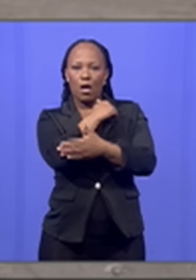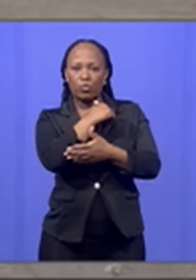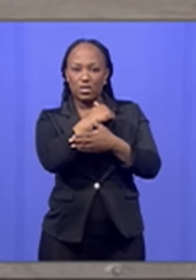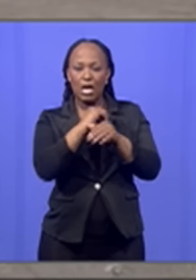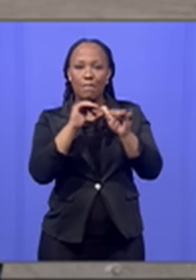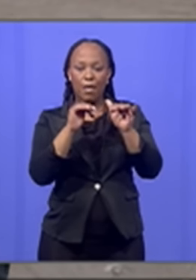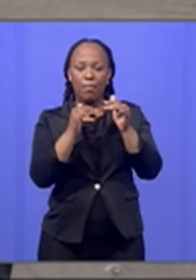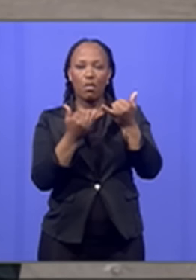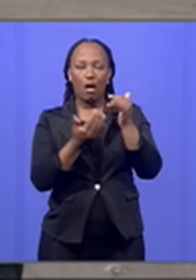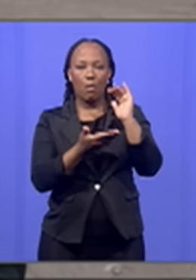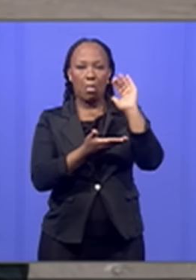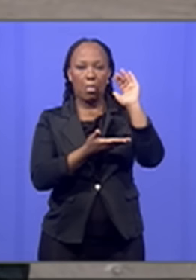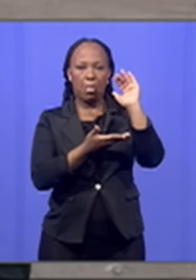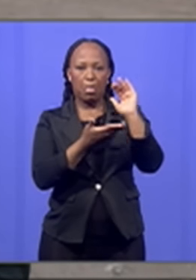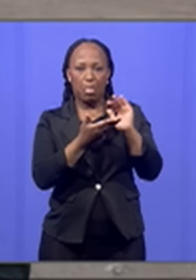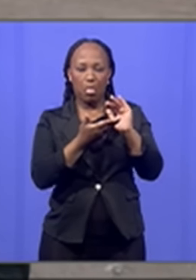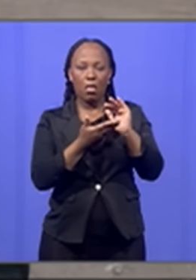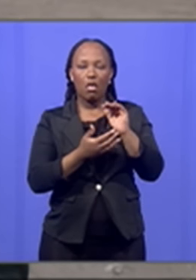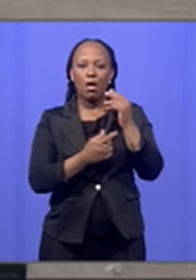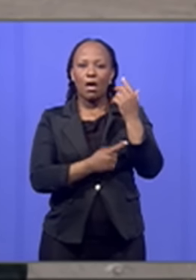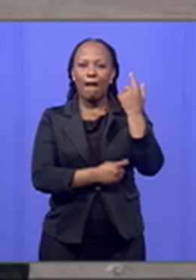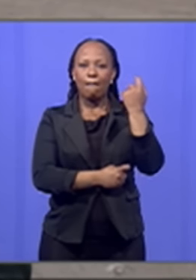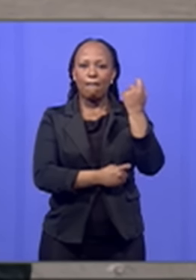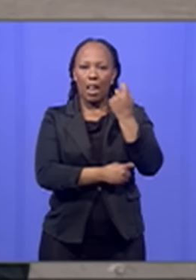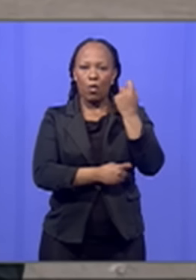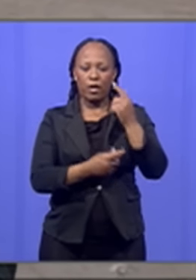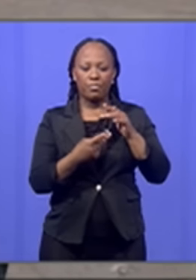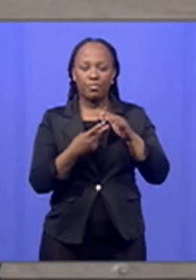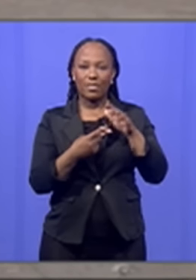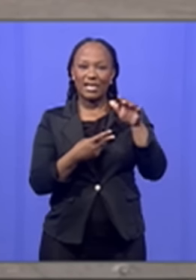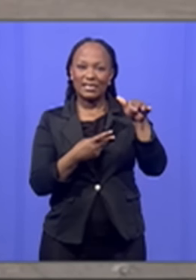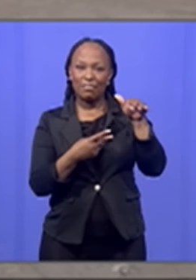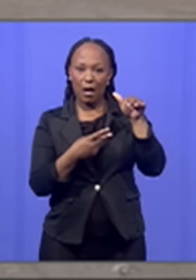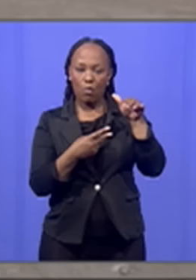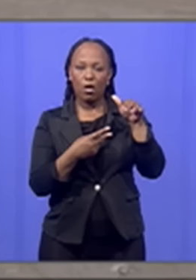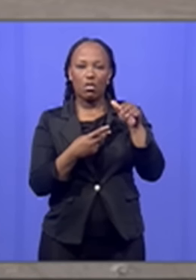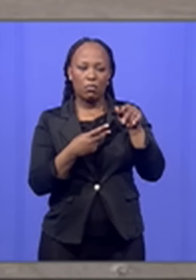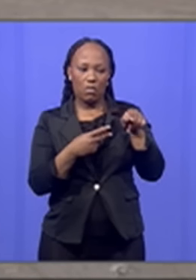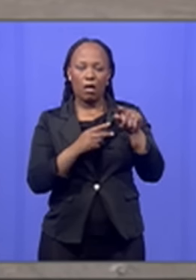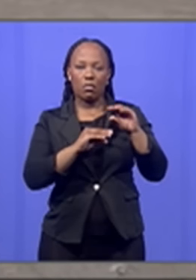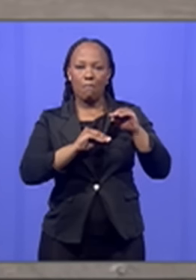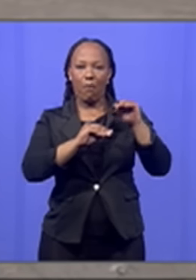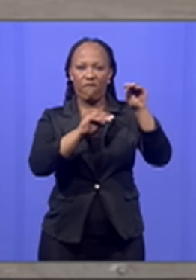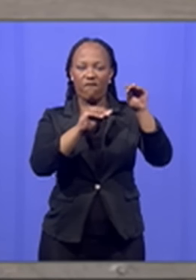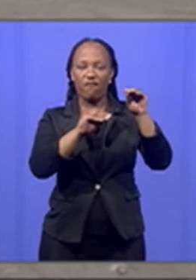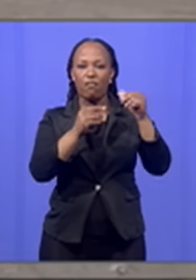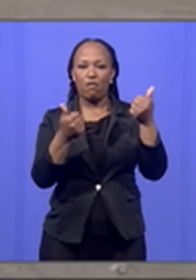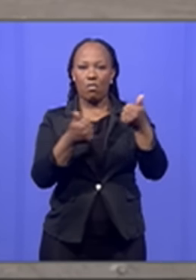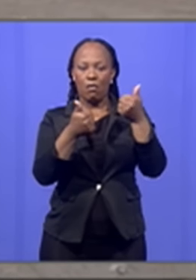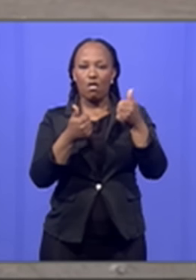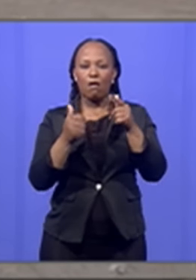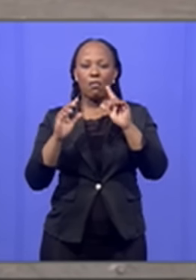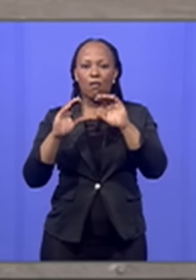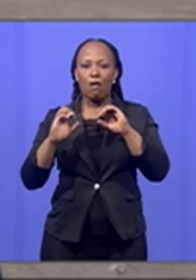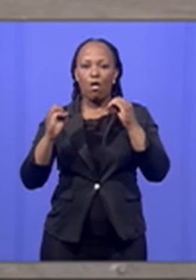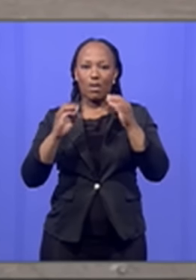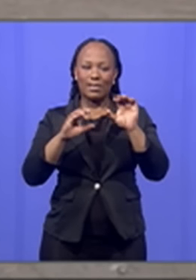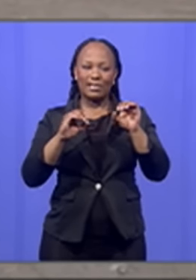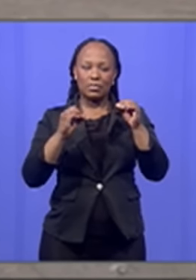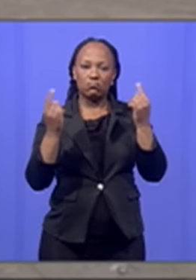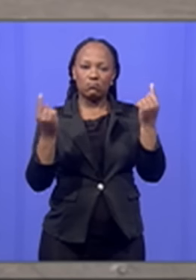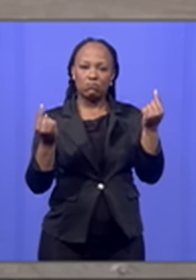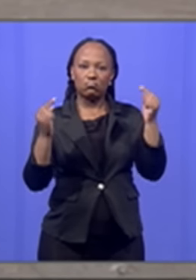bafaladi jaaka bafaladi ba kwa nageng tsa Malawi gape le Zimbabwe ba setse ba thusitswe mme re bone gape mekhatlo e goroga kwa lefelong